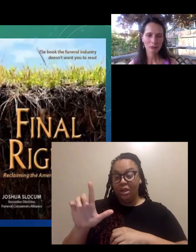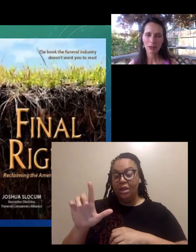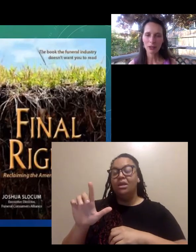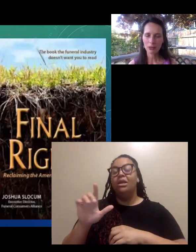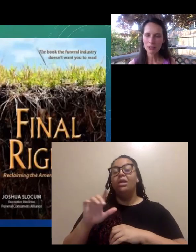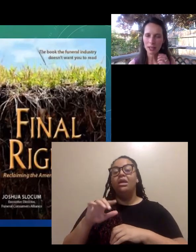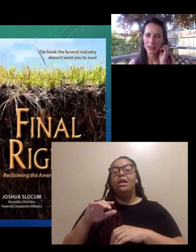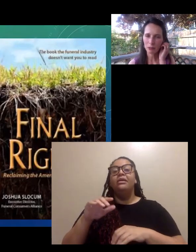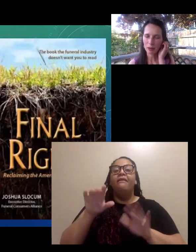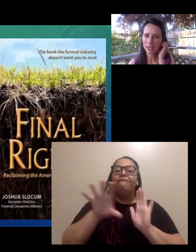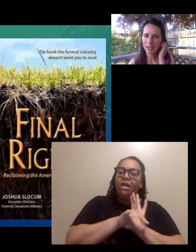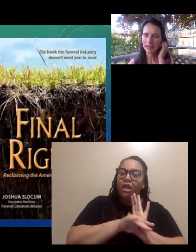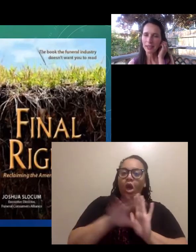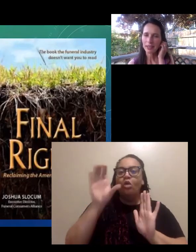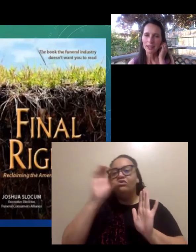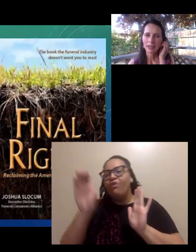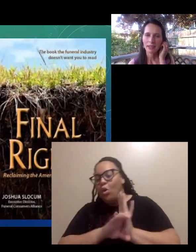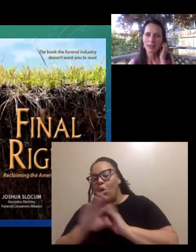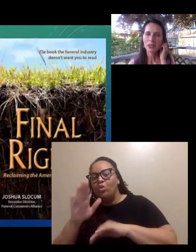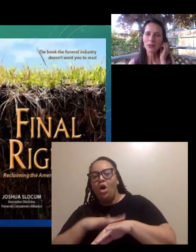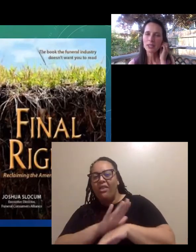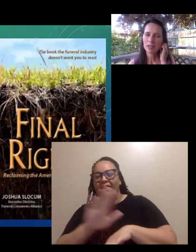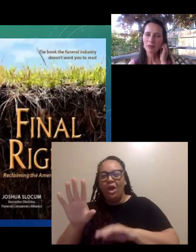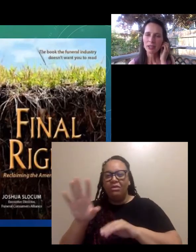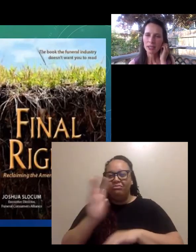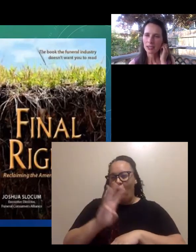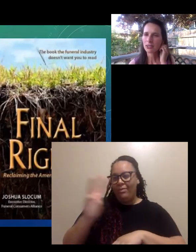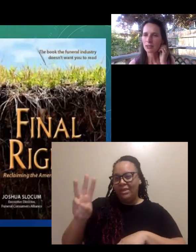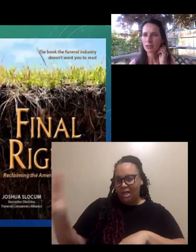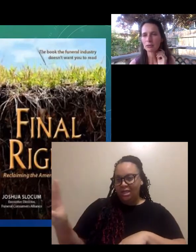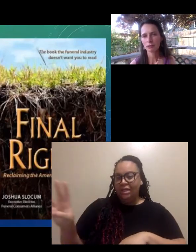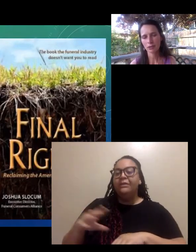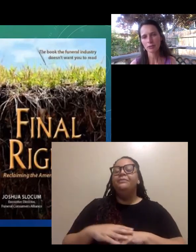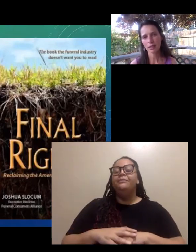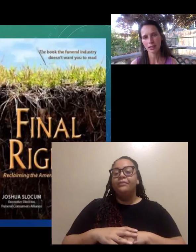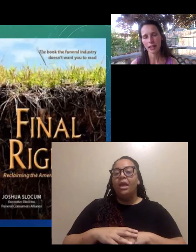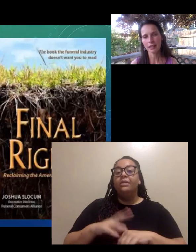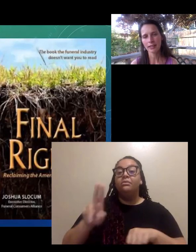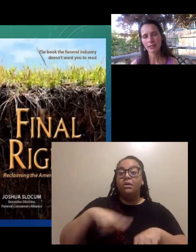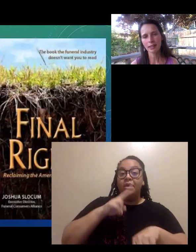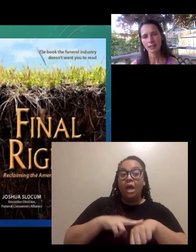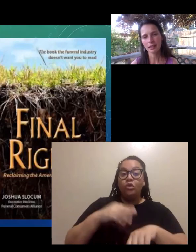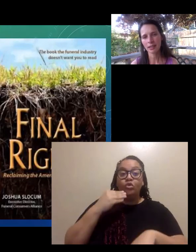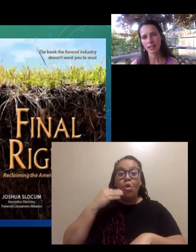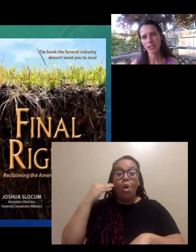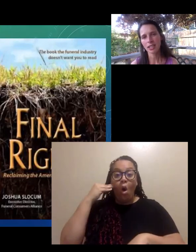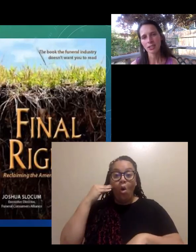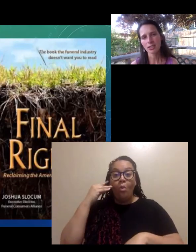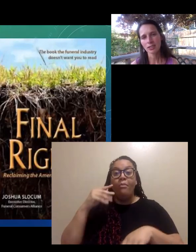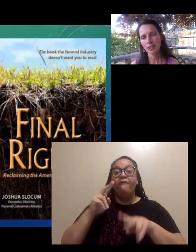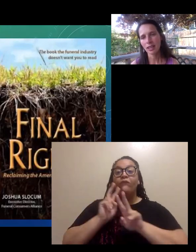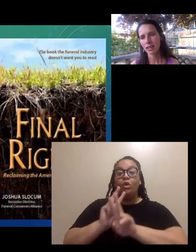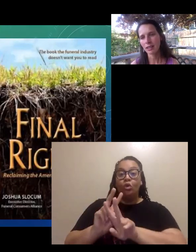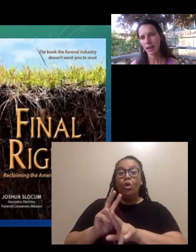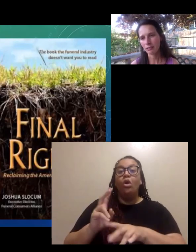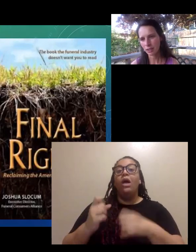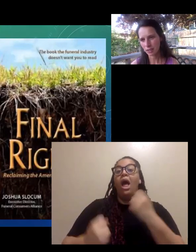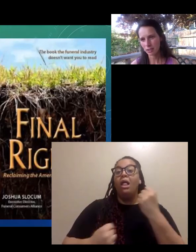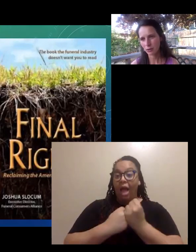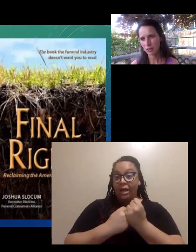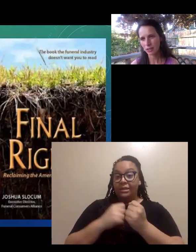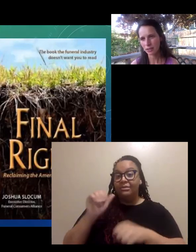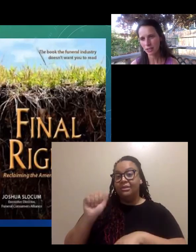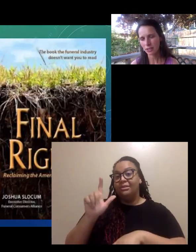videos, and photos on their website, and also the same with the National Home Funeral Alliance. They're an education and